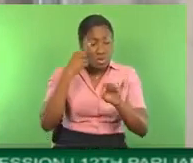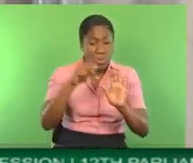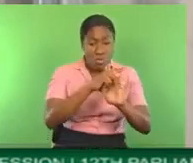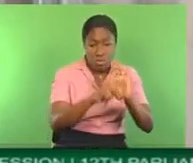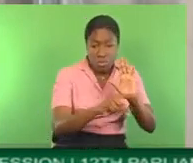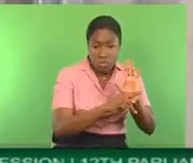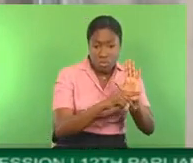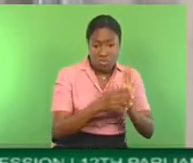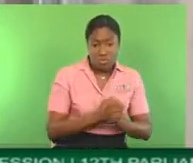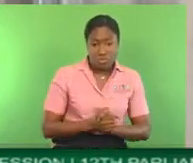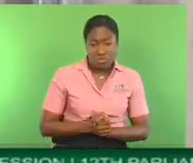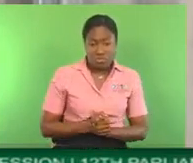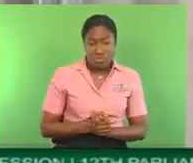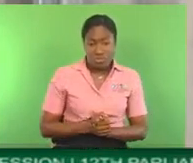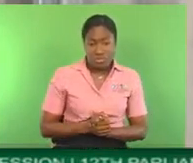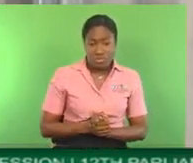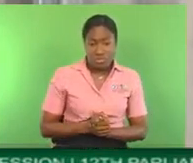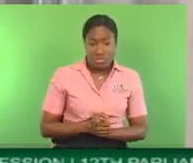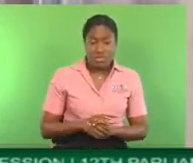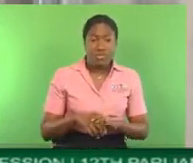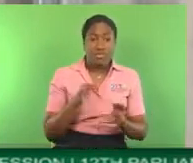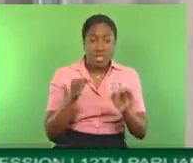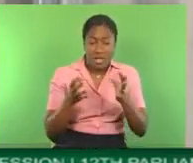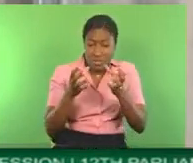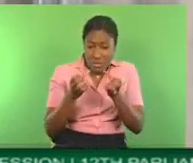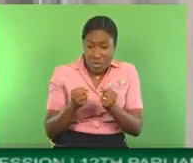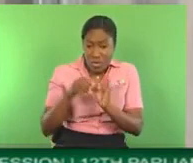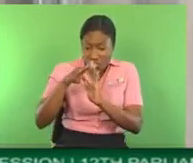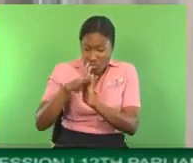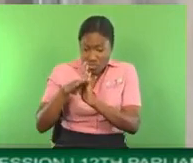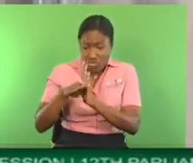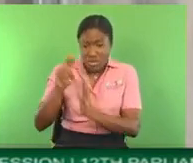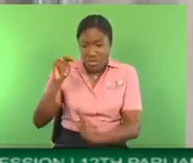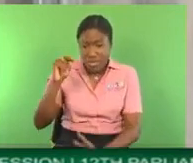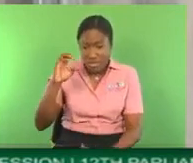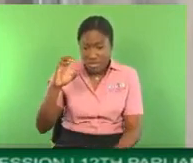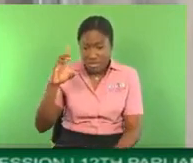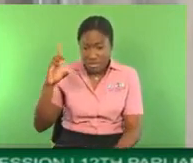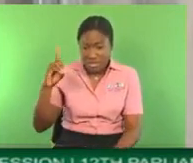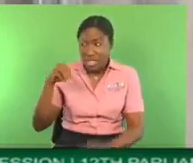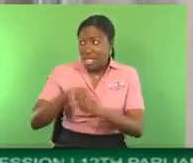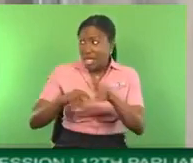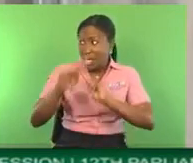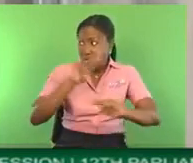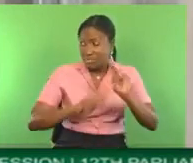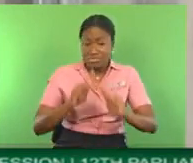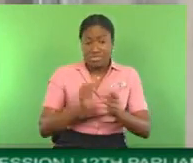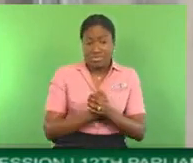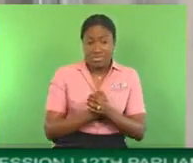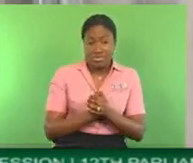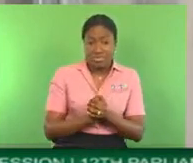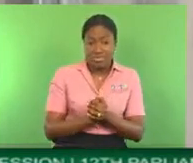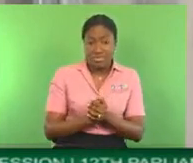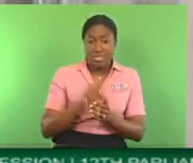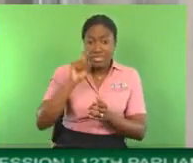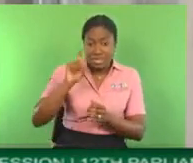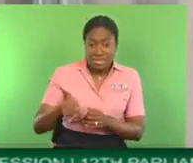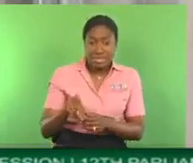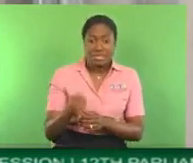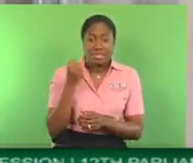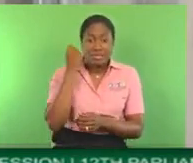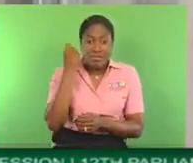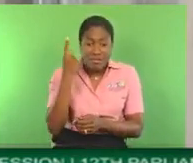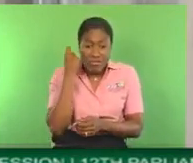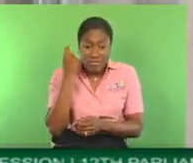priority. To lessen the impact of NCDs on individuals and society, a comprehensive approach is needed